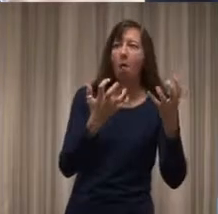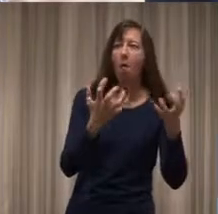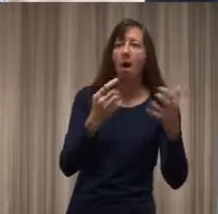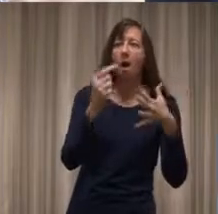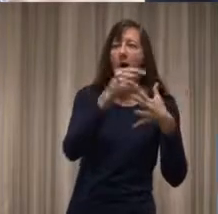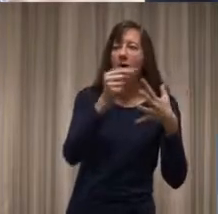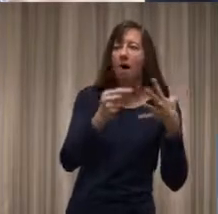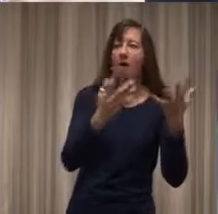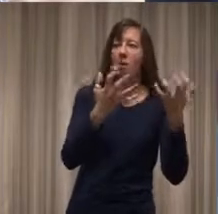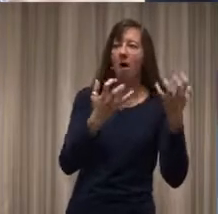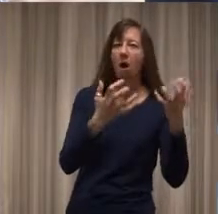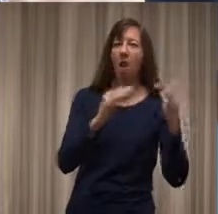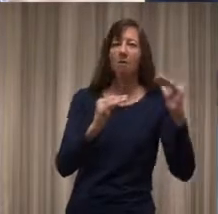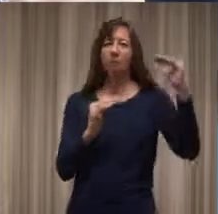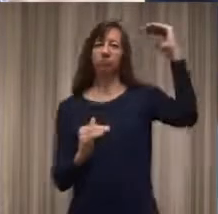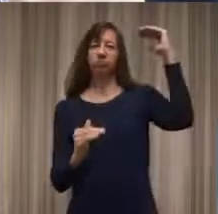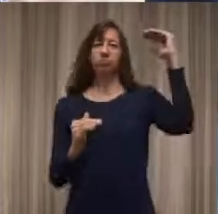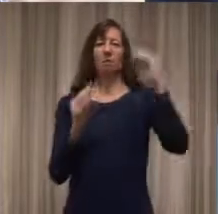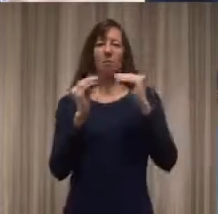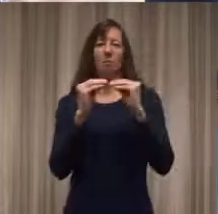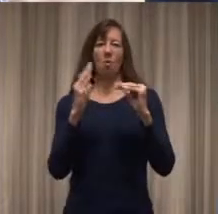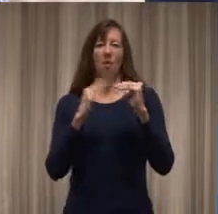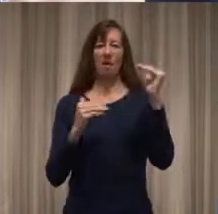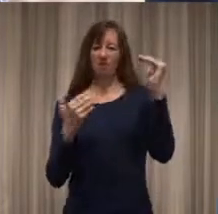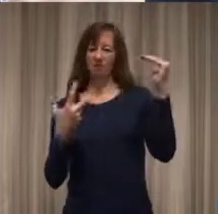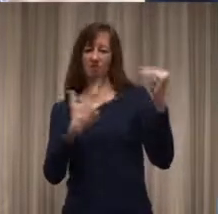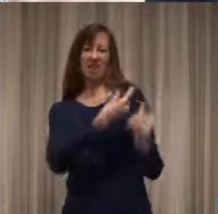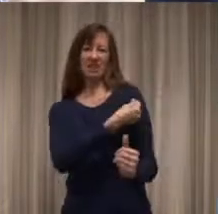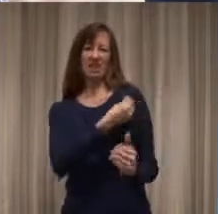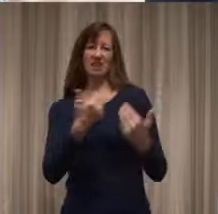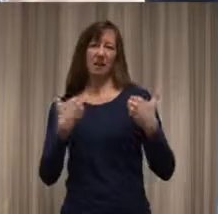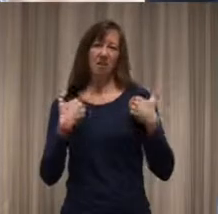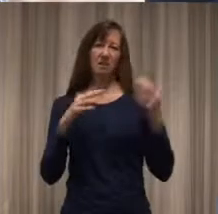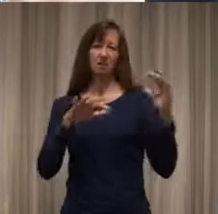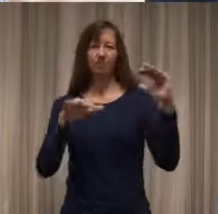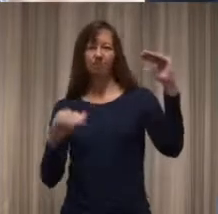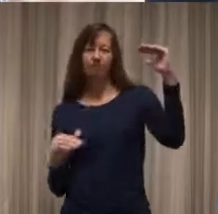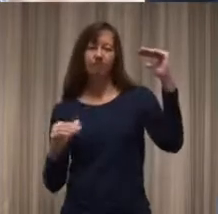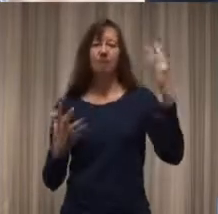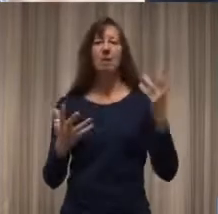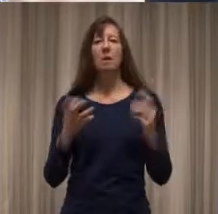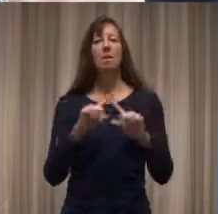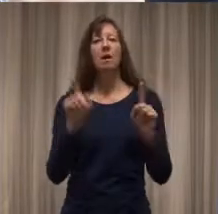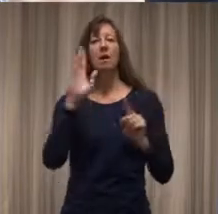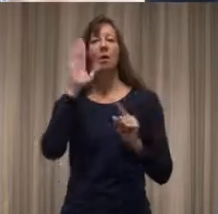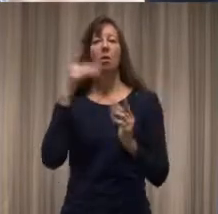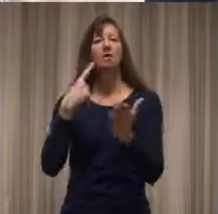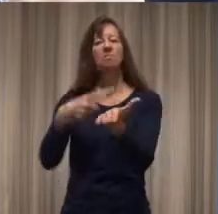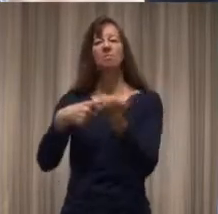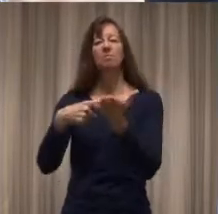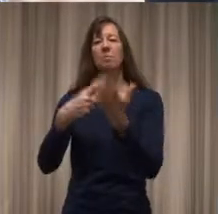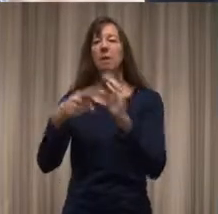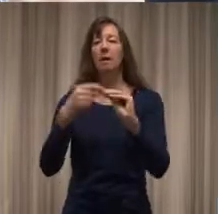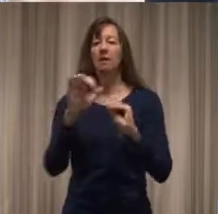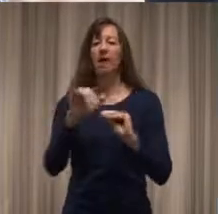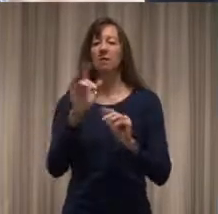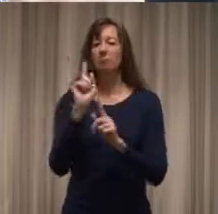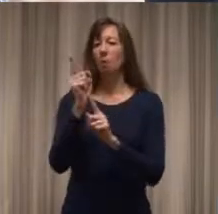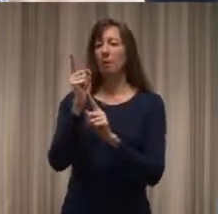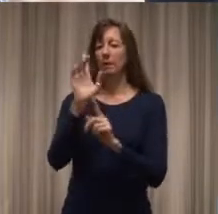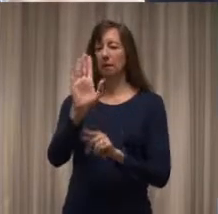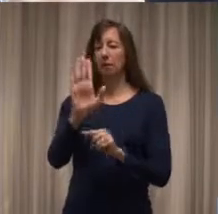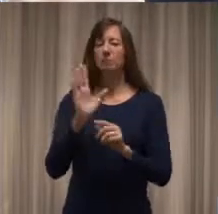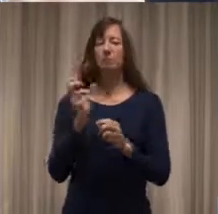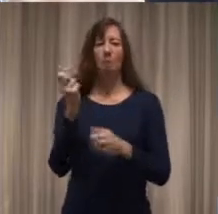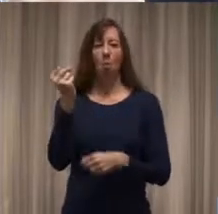population quickly. So I'll talk more about that in a moment here, but there is some progress